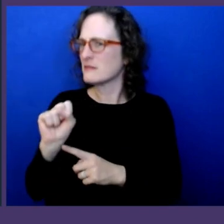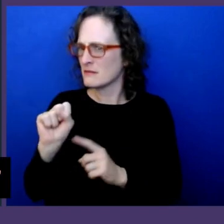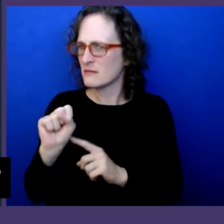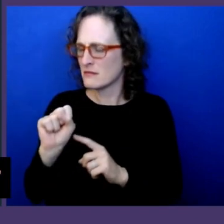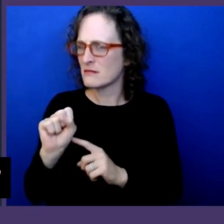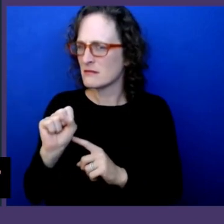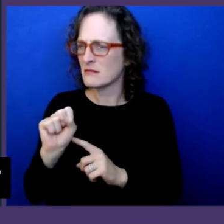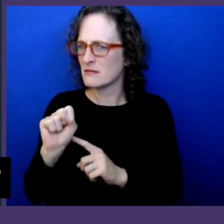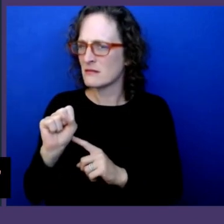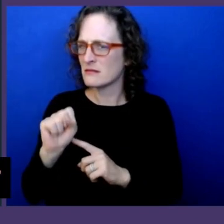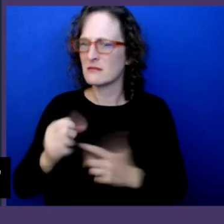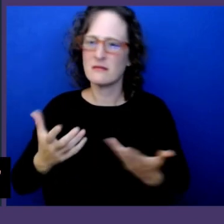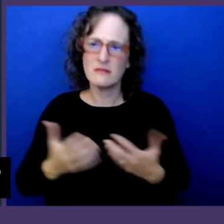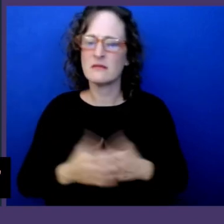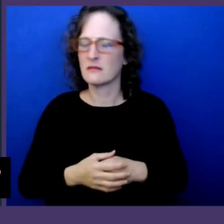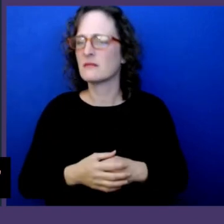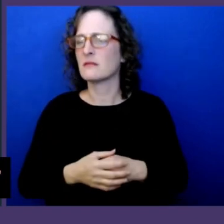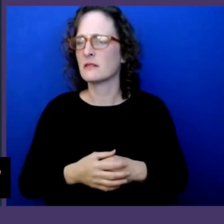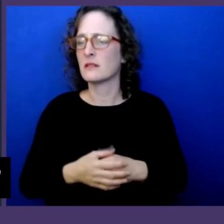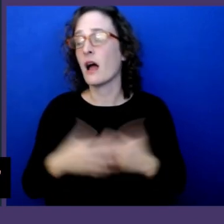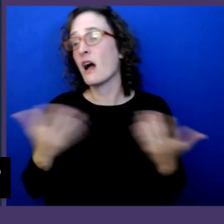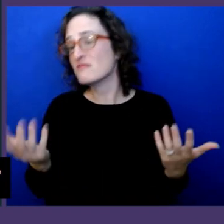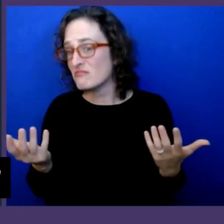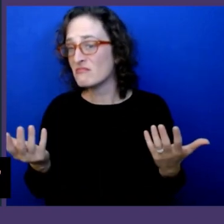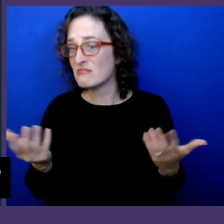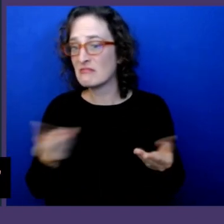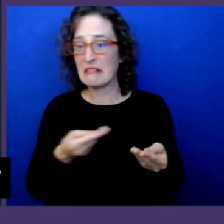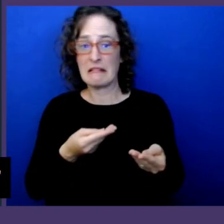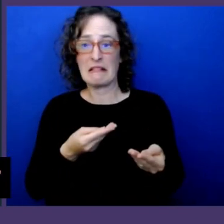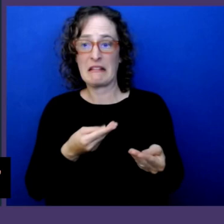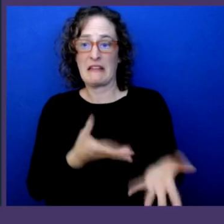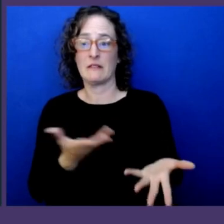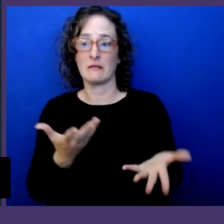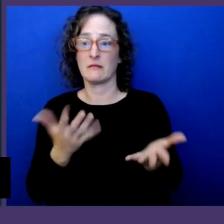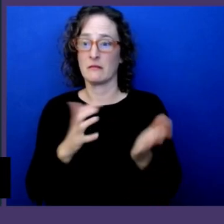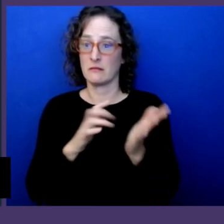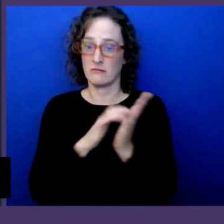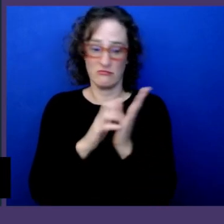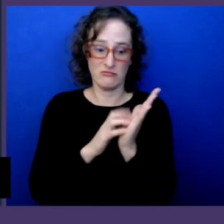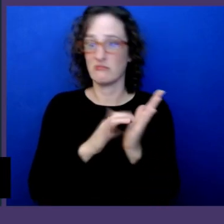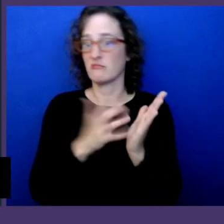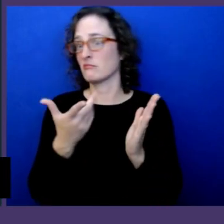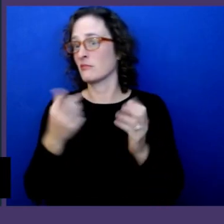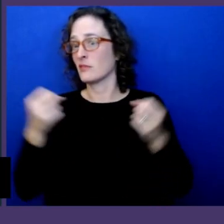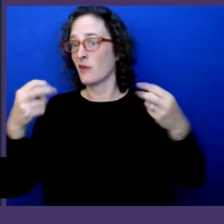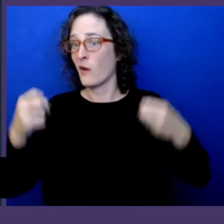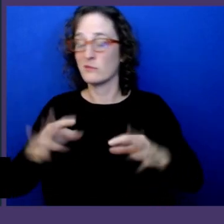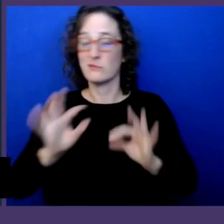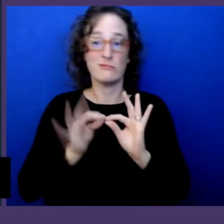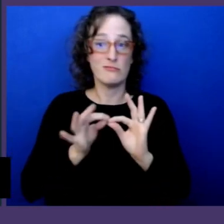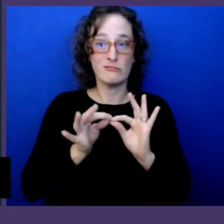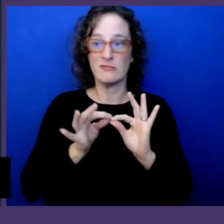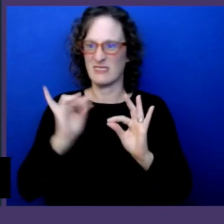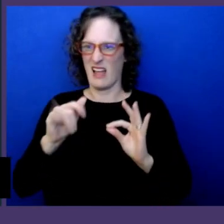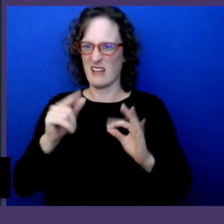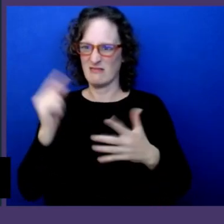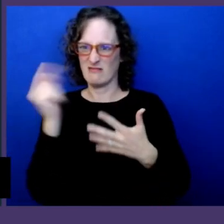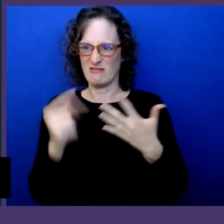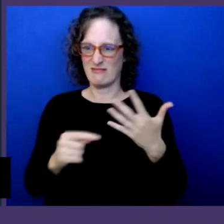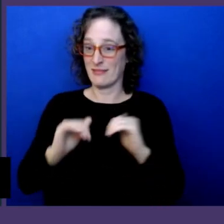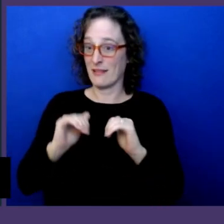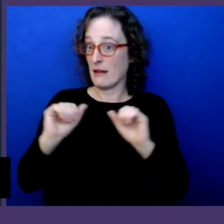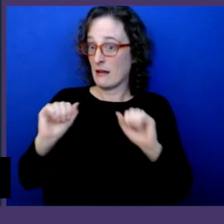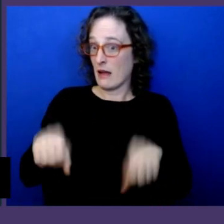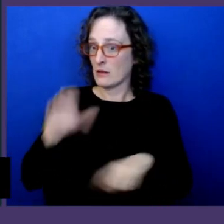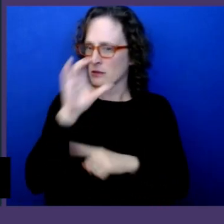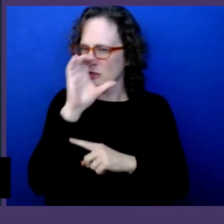want to give them calculators, code interpreters, and so on, the ability to do search, and there's a